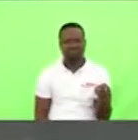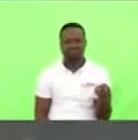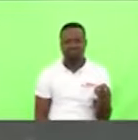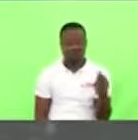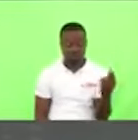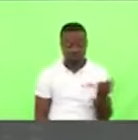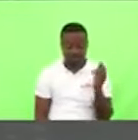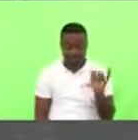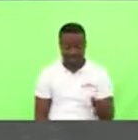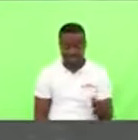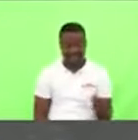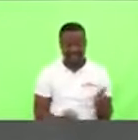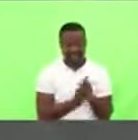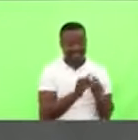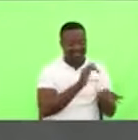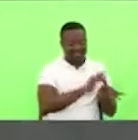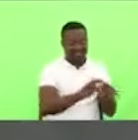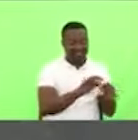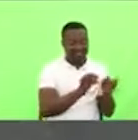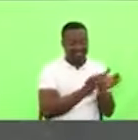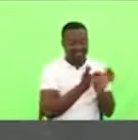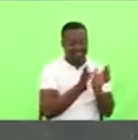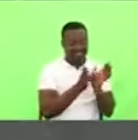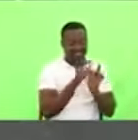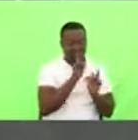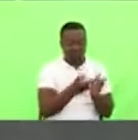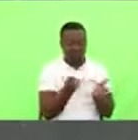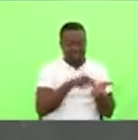alone is unsustainable.